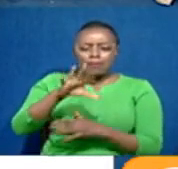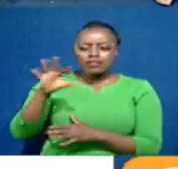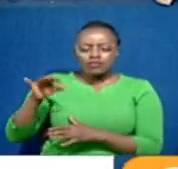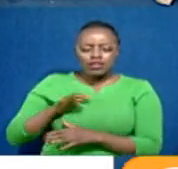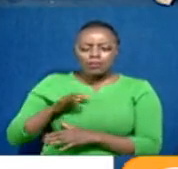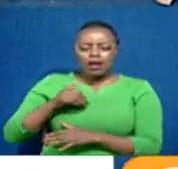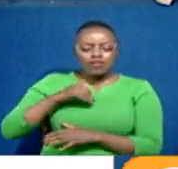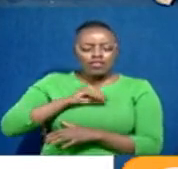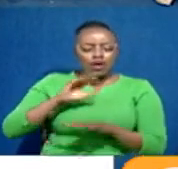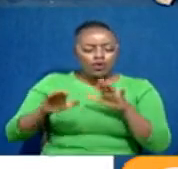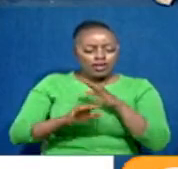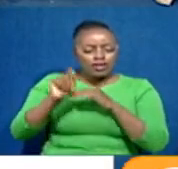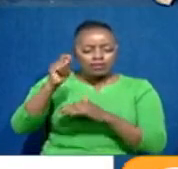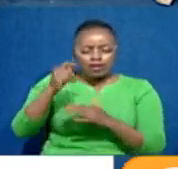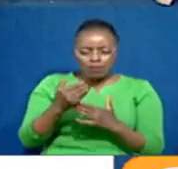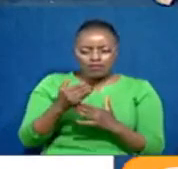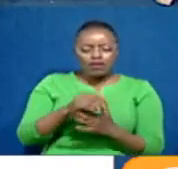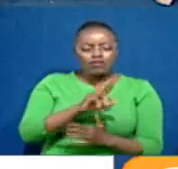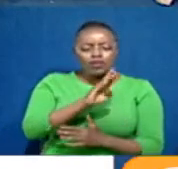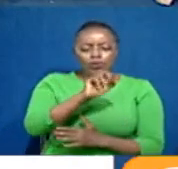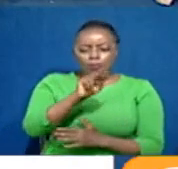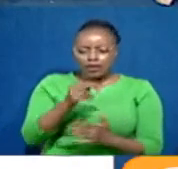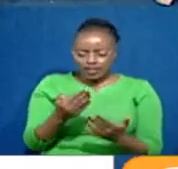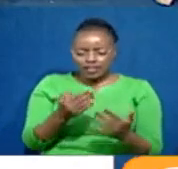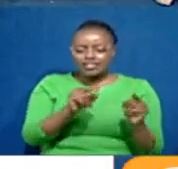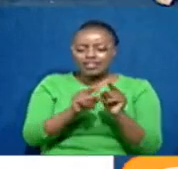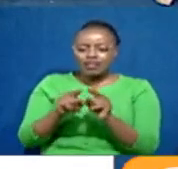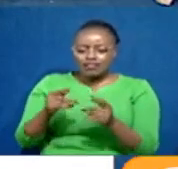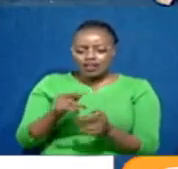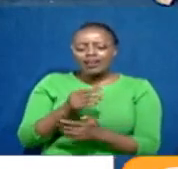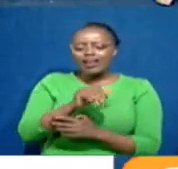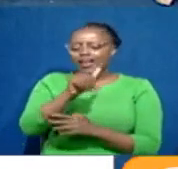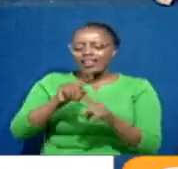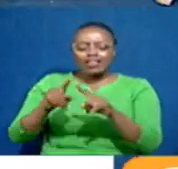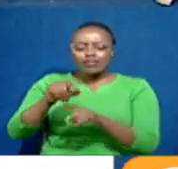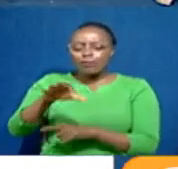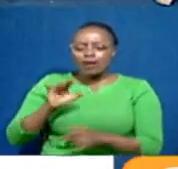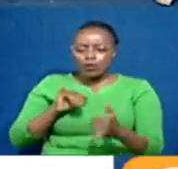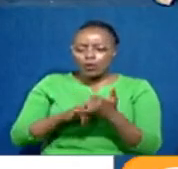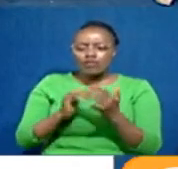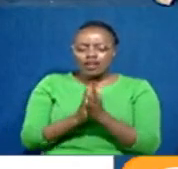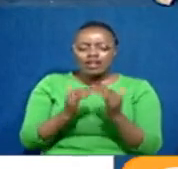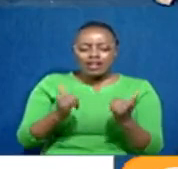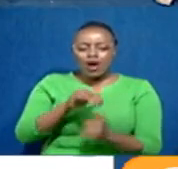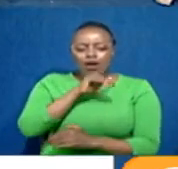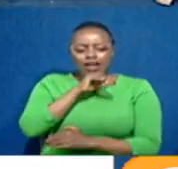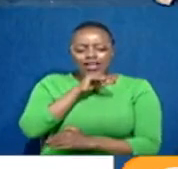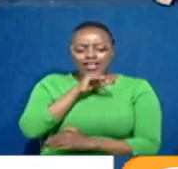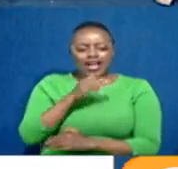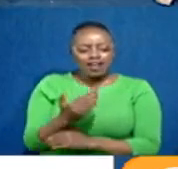women to be their own running mates in this race. Ruben Kigame, Kaluyu Joseph, Kariora, who picked his wife, and now Raila